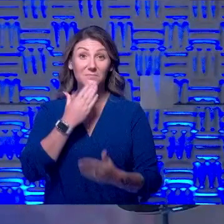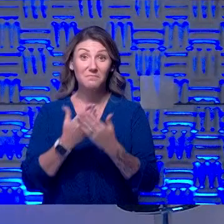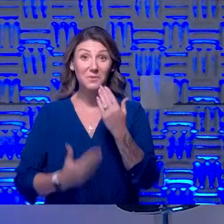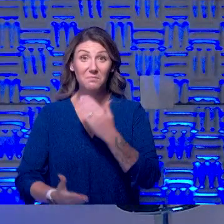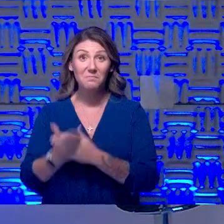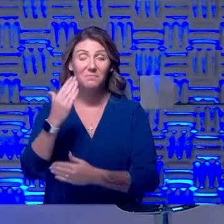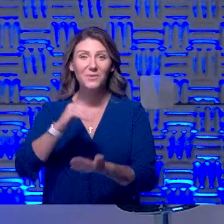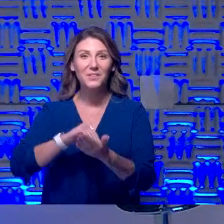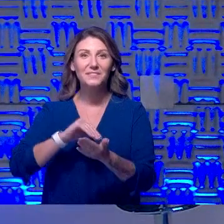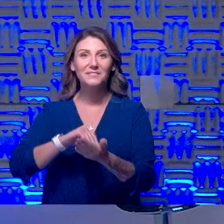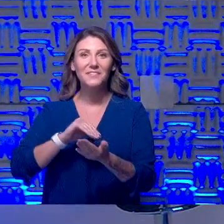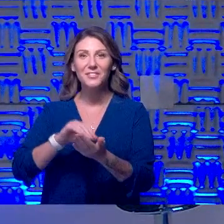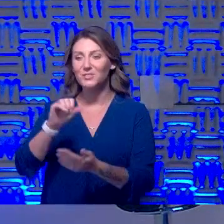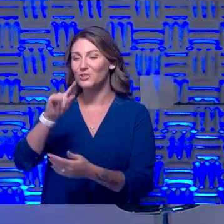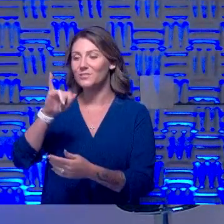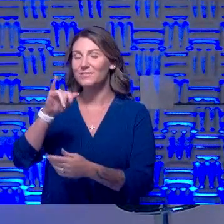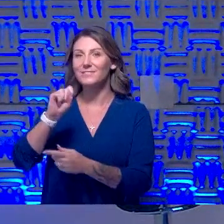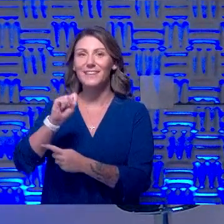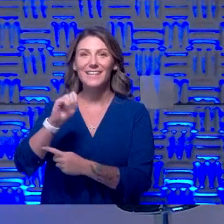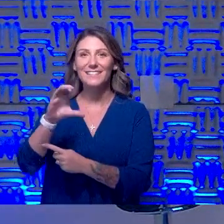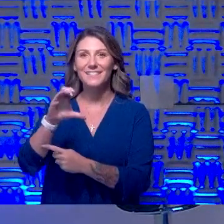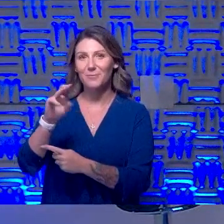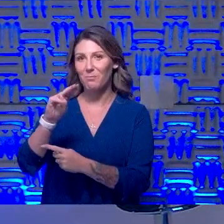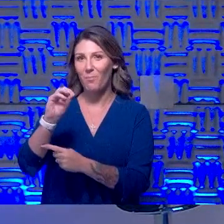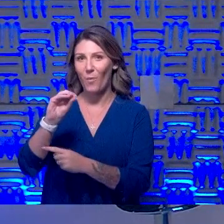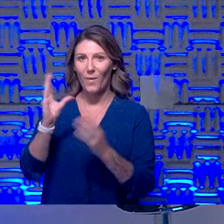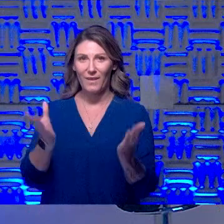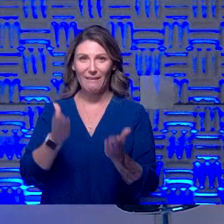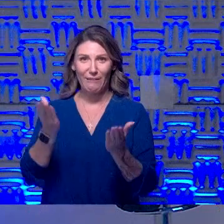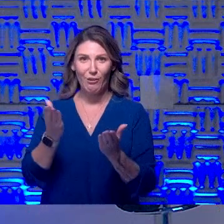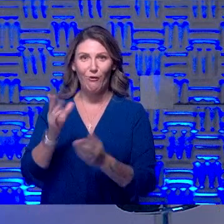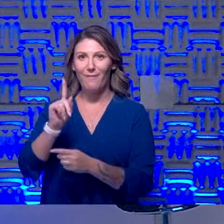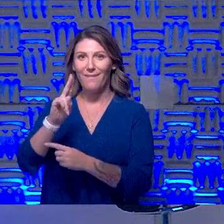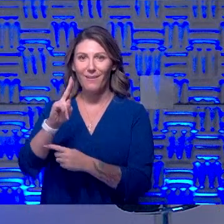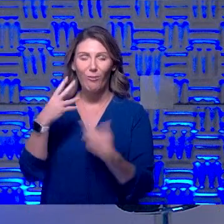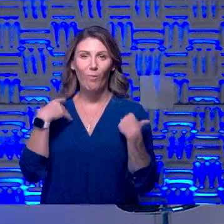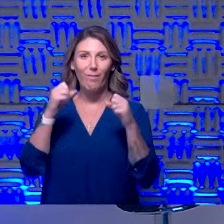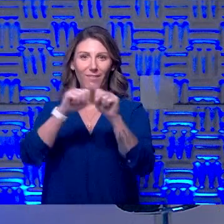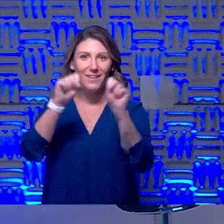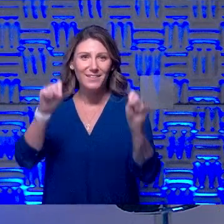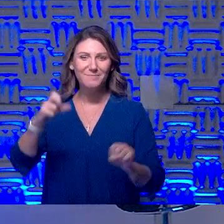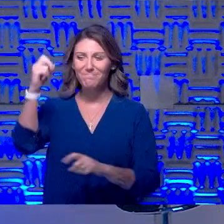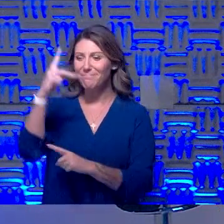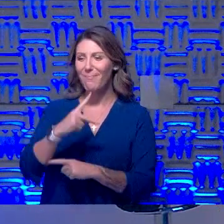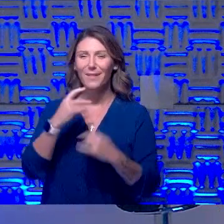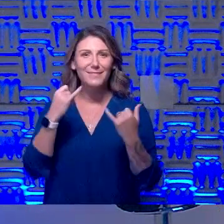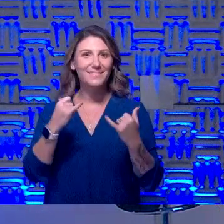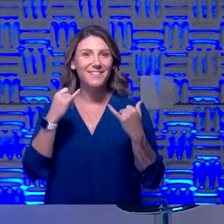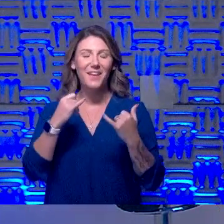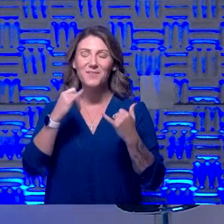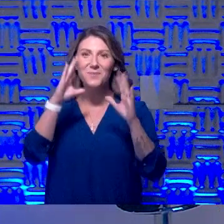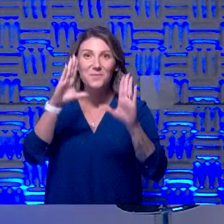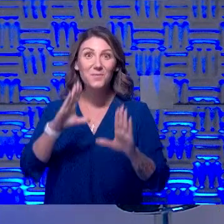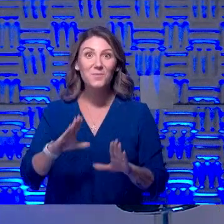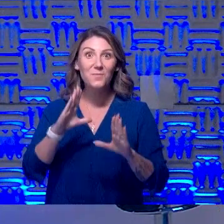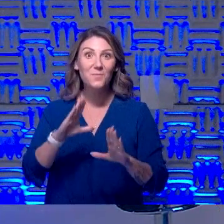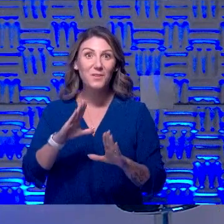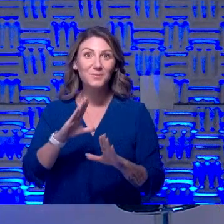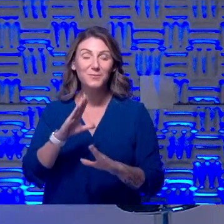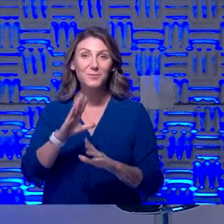Good morning, Steve Steins, Chief Medical Officer here at the University of Kansas Health System. We're back with you. Today is an incredibly special day. It is